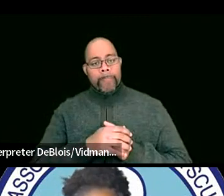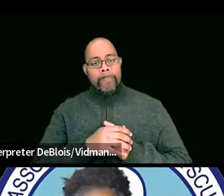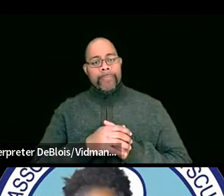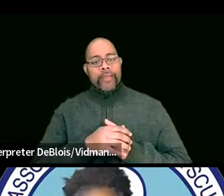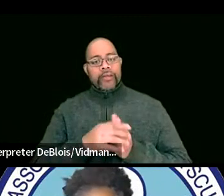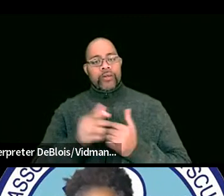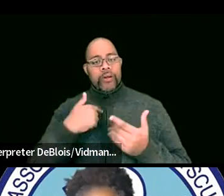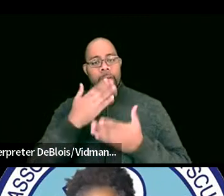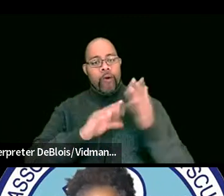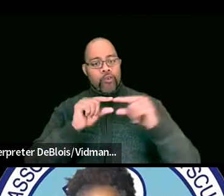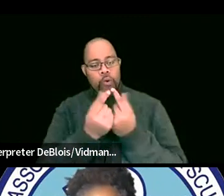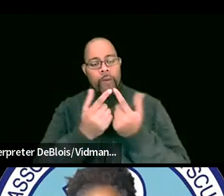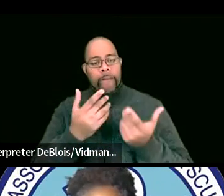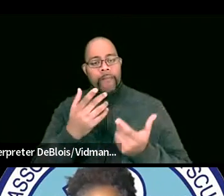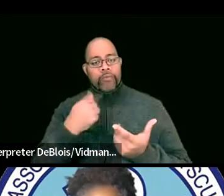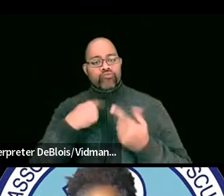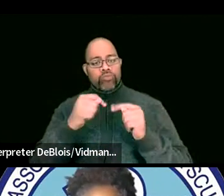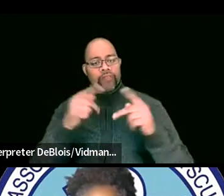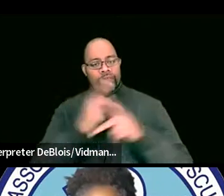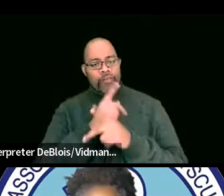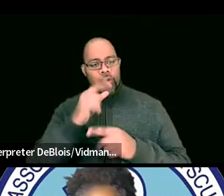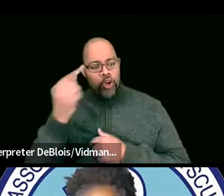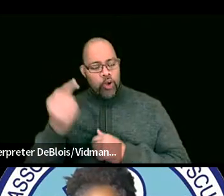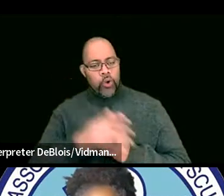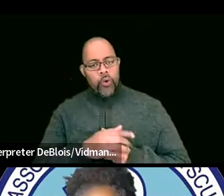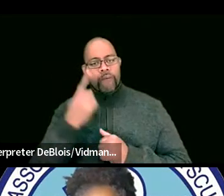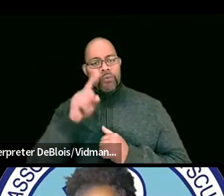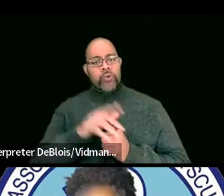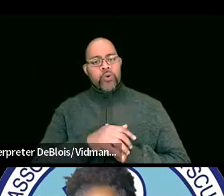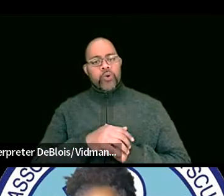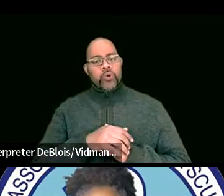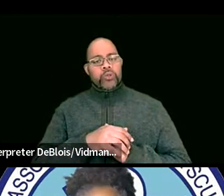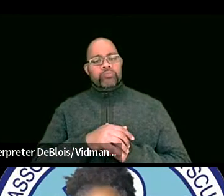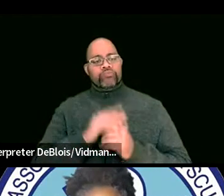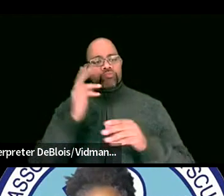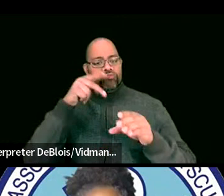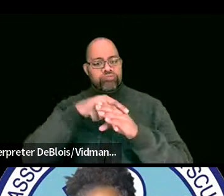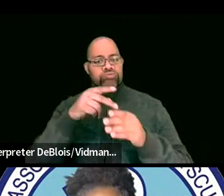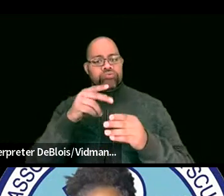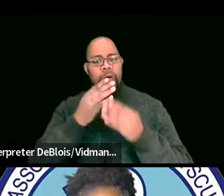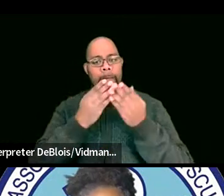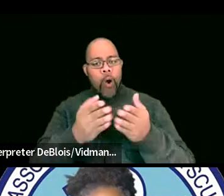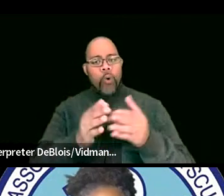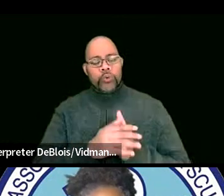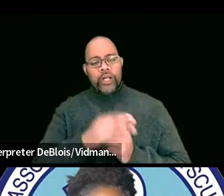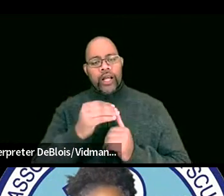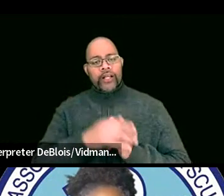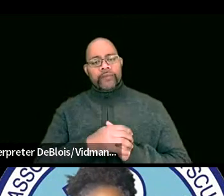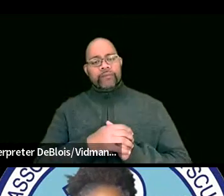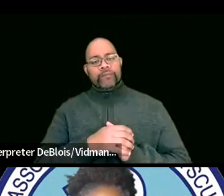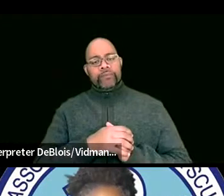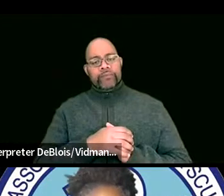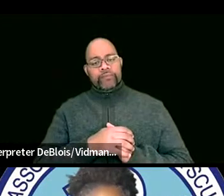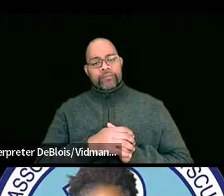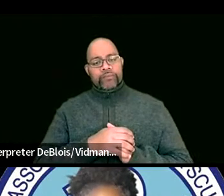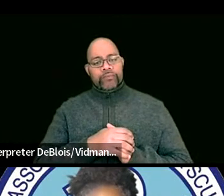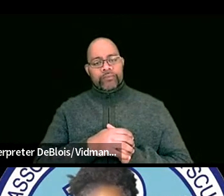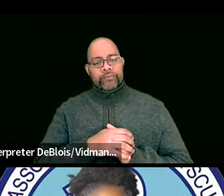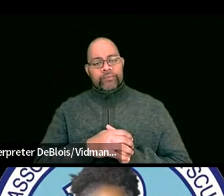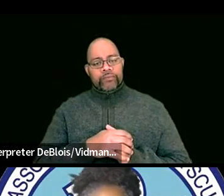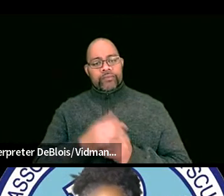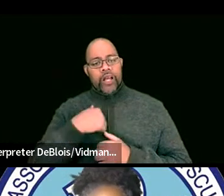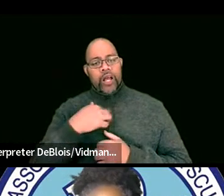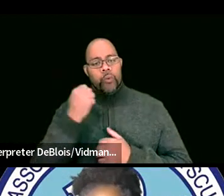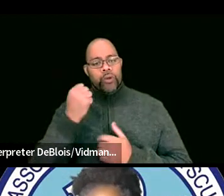we're part of a group and we're trying to figure out where to go to get on the boat. And, I